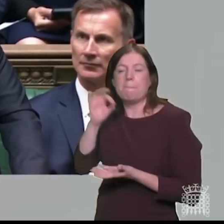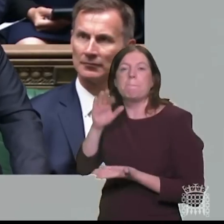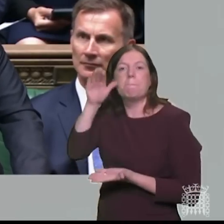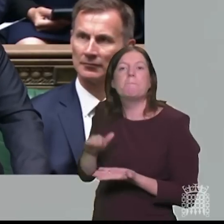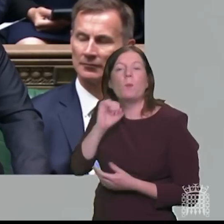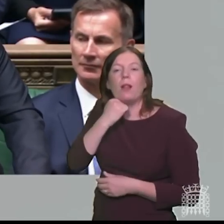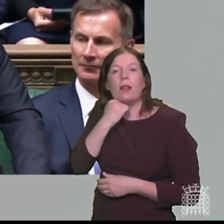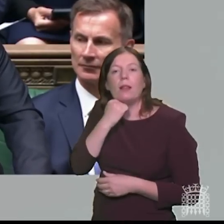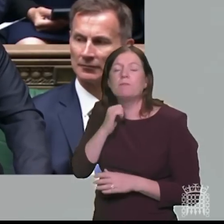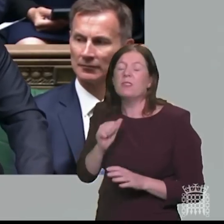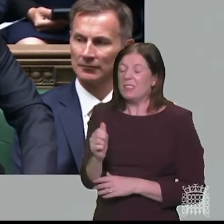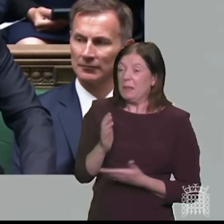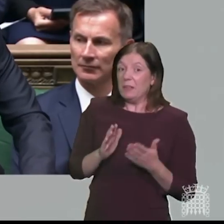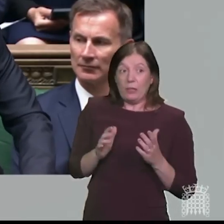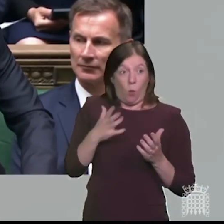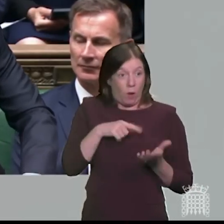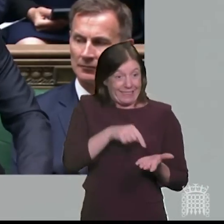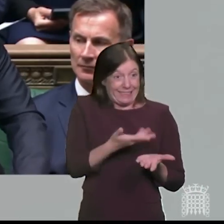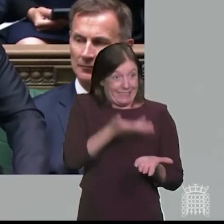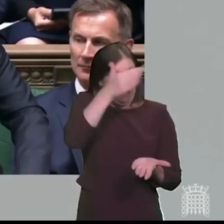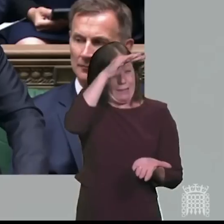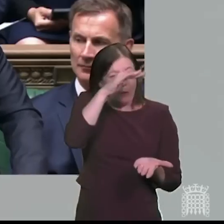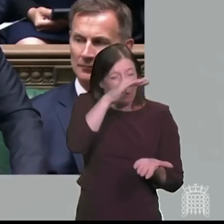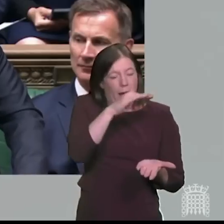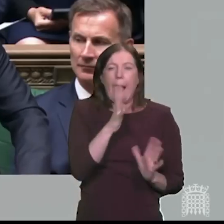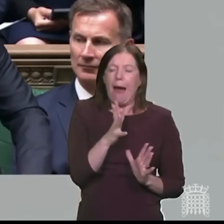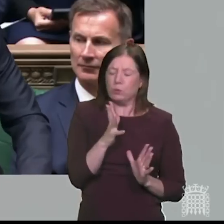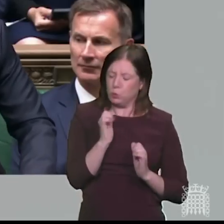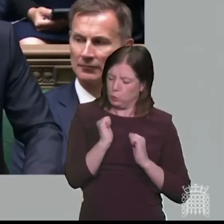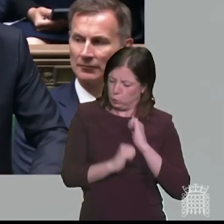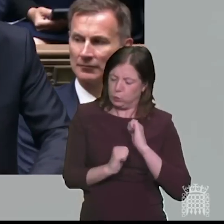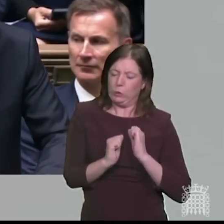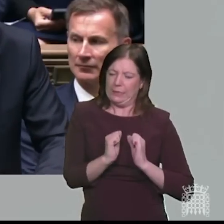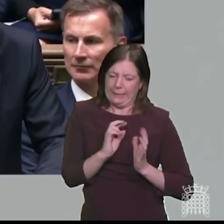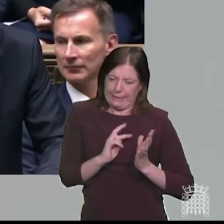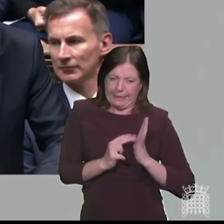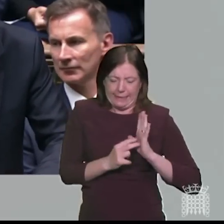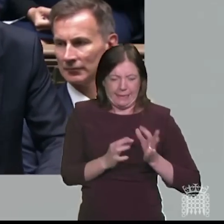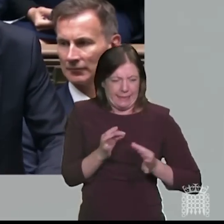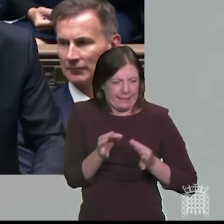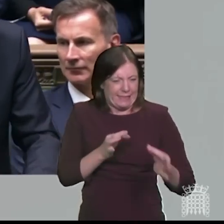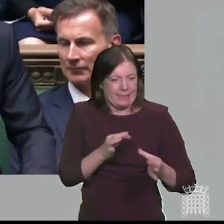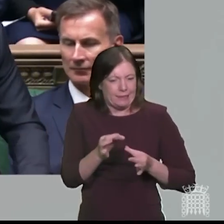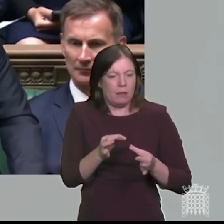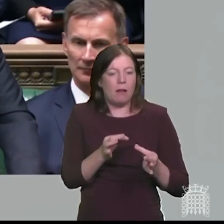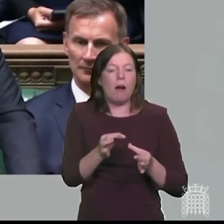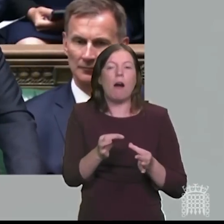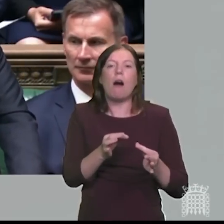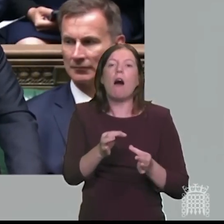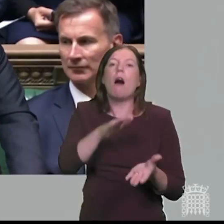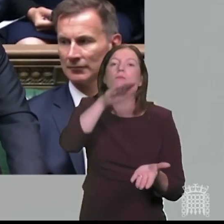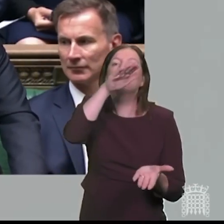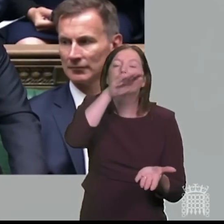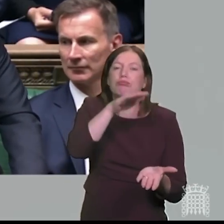that we do have to make difficult decisions. It does mean we have to be patient while the impact of those decisions actually has an impact.